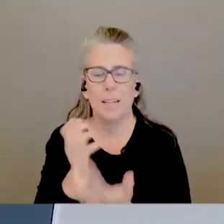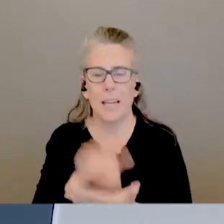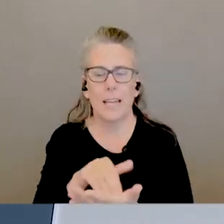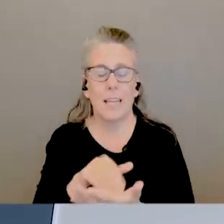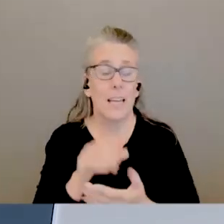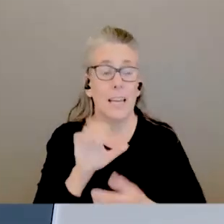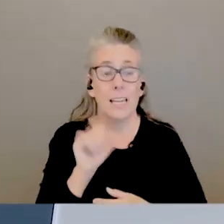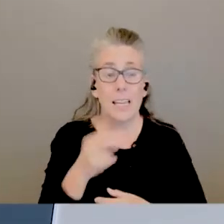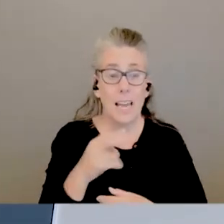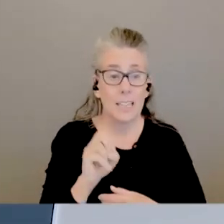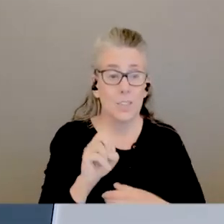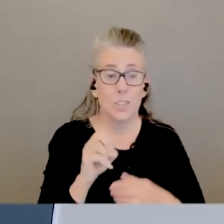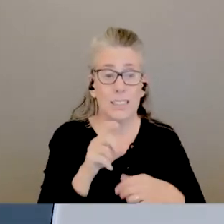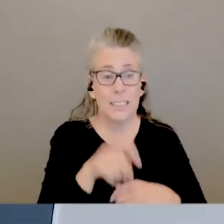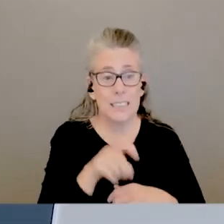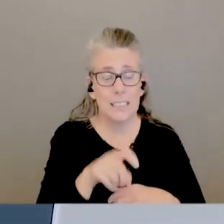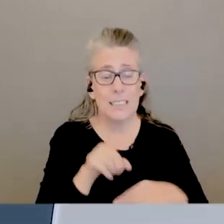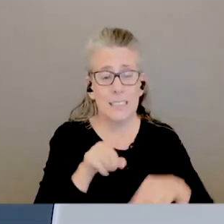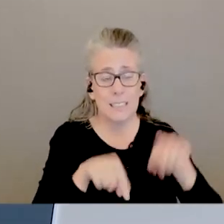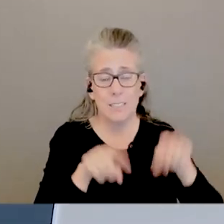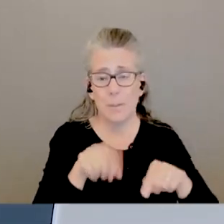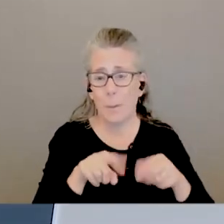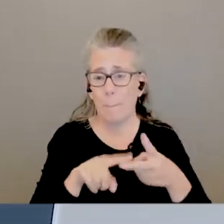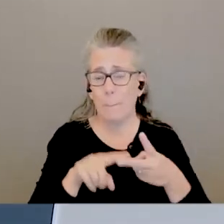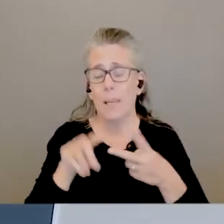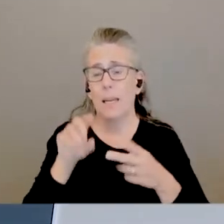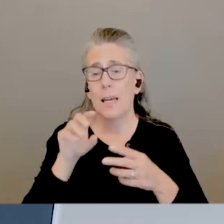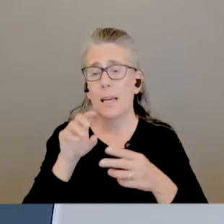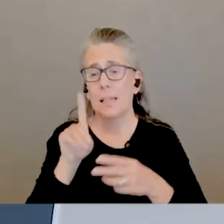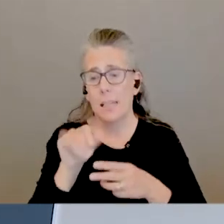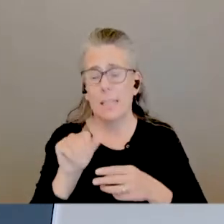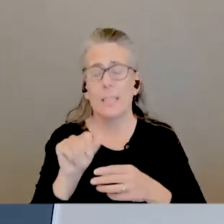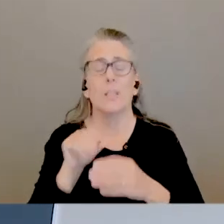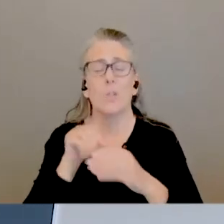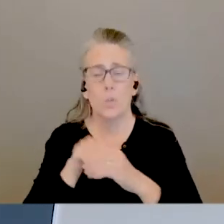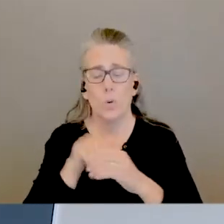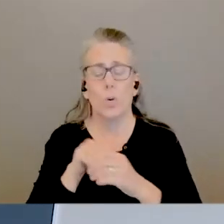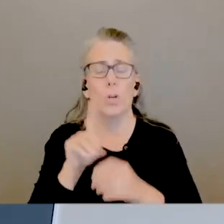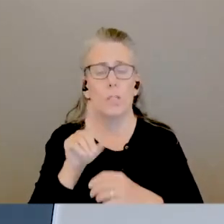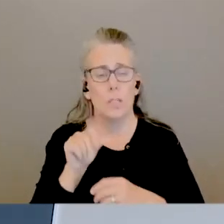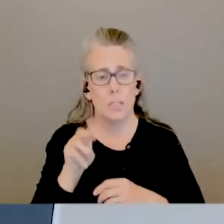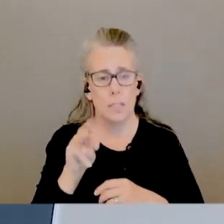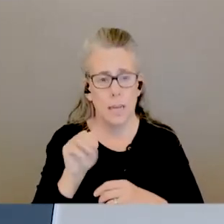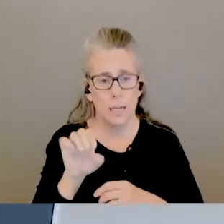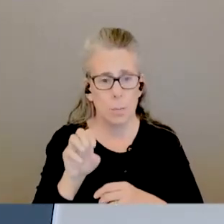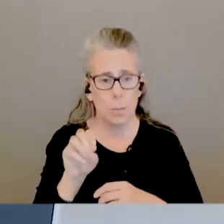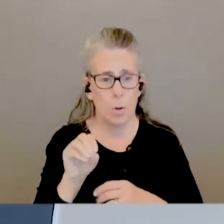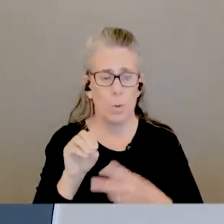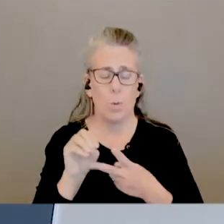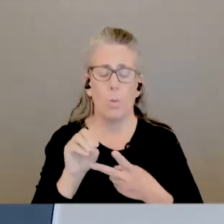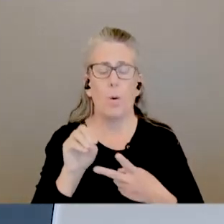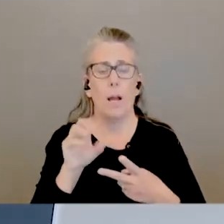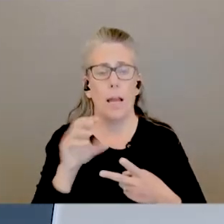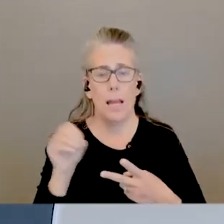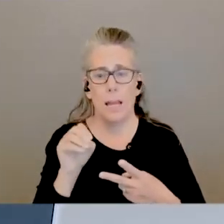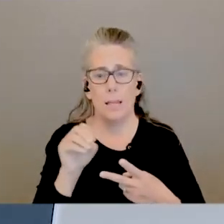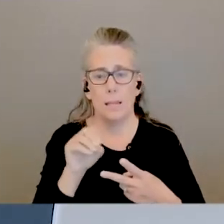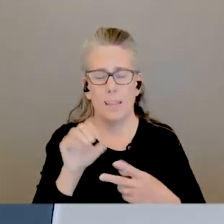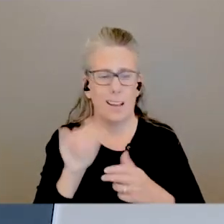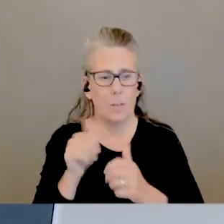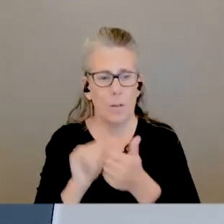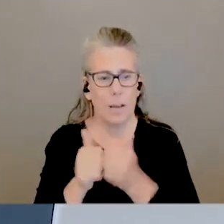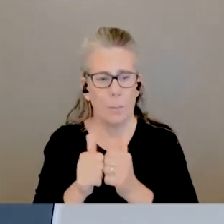use purpose-built data stores like Dynamo and Elasticsearch to meet our campaign needs. We were able to use